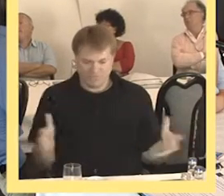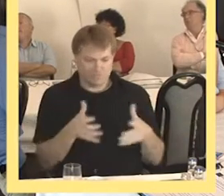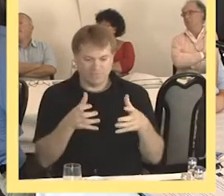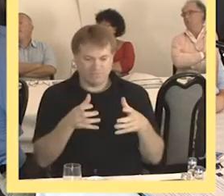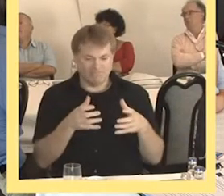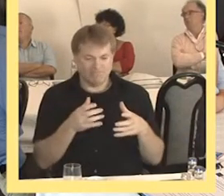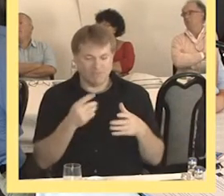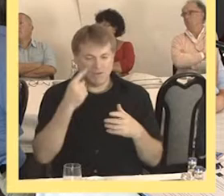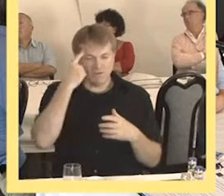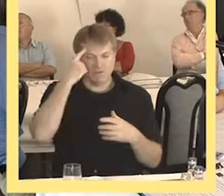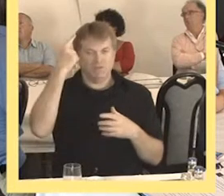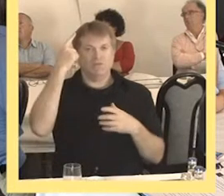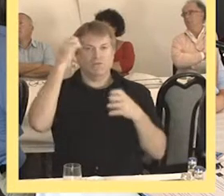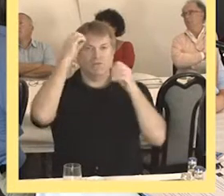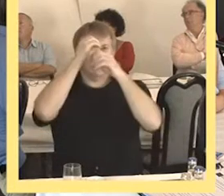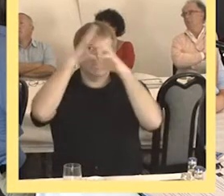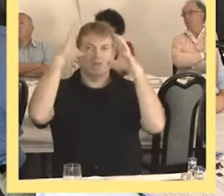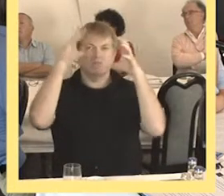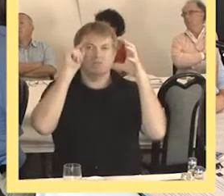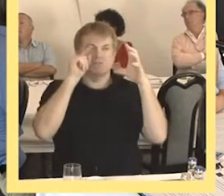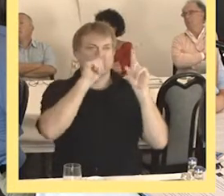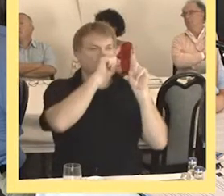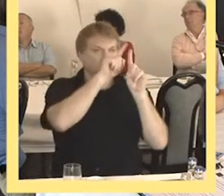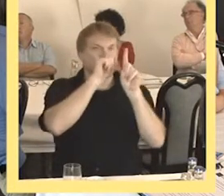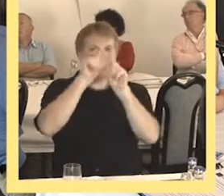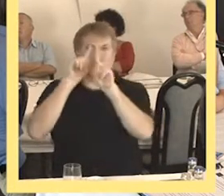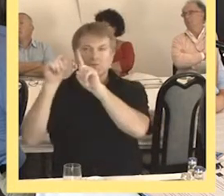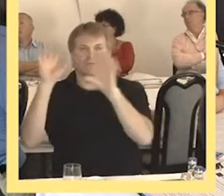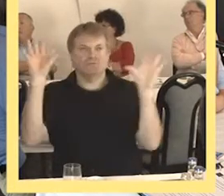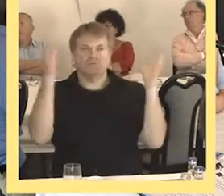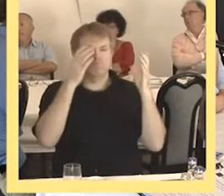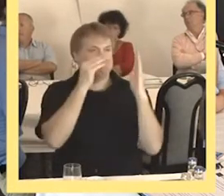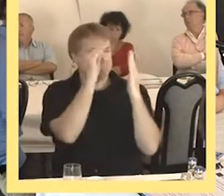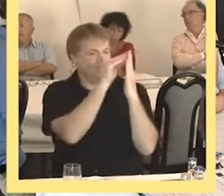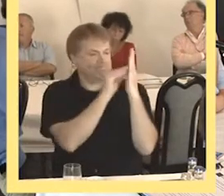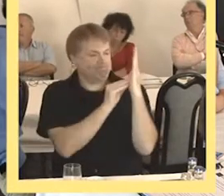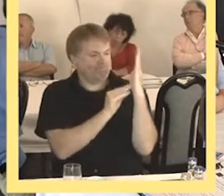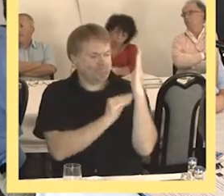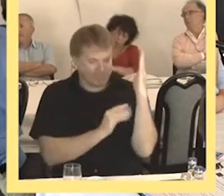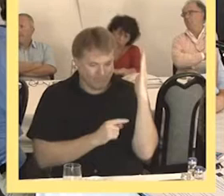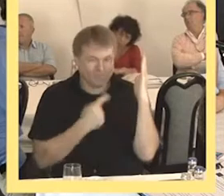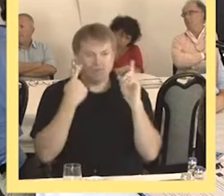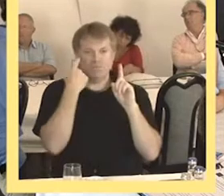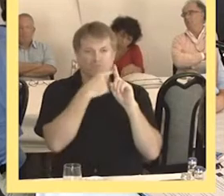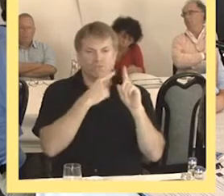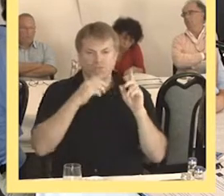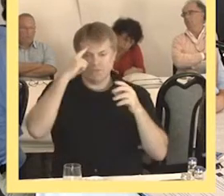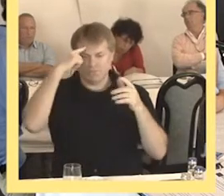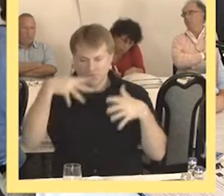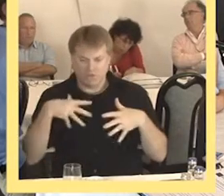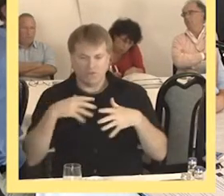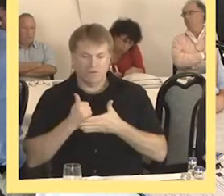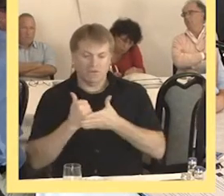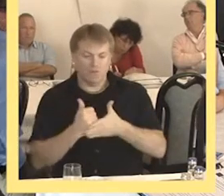ideas and recommendations how to combine the models within